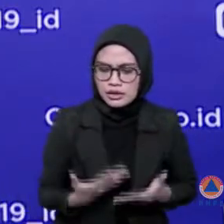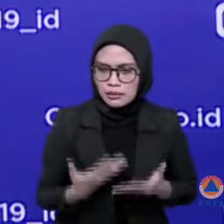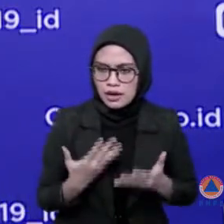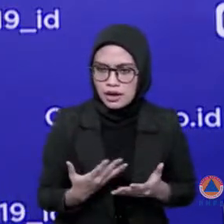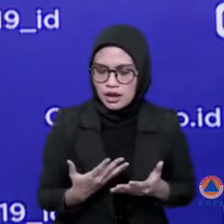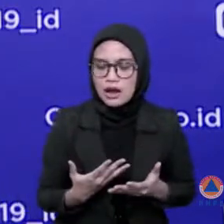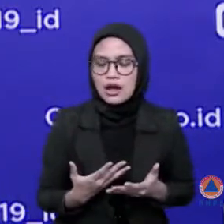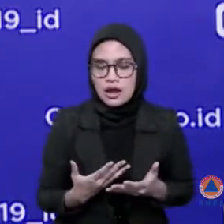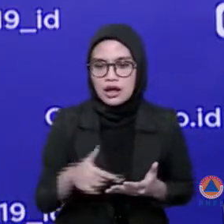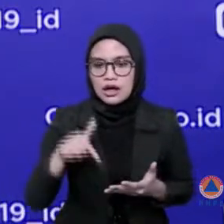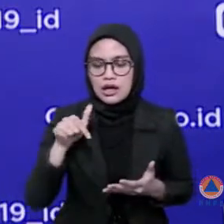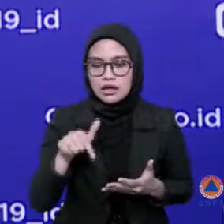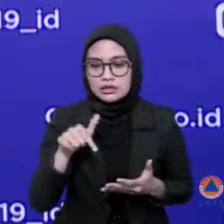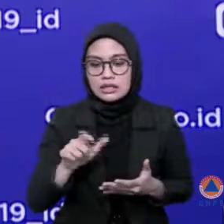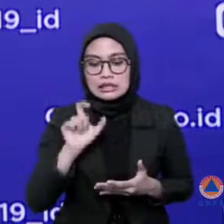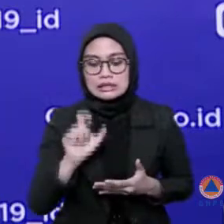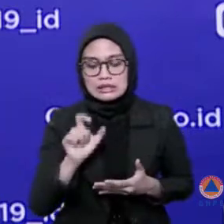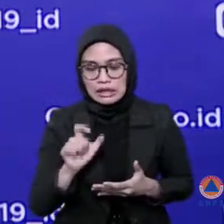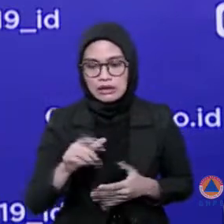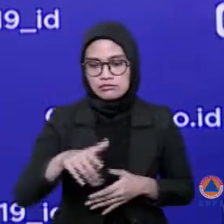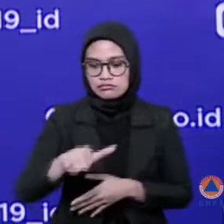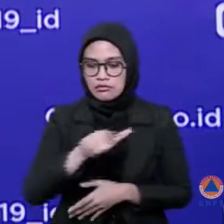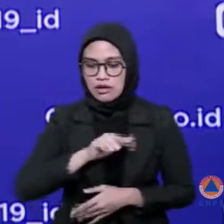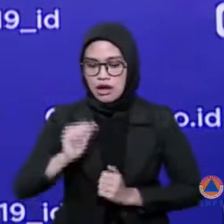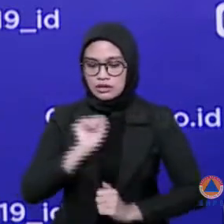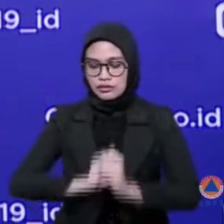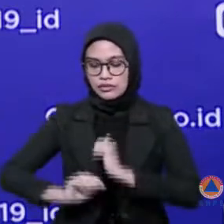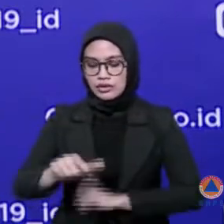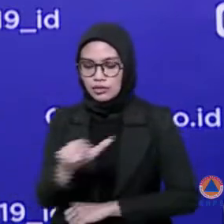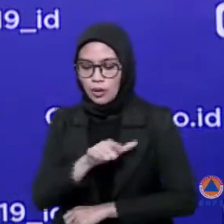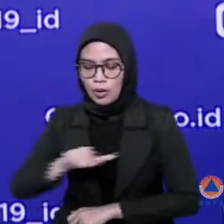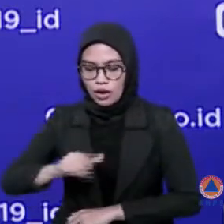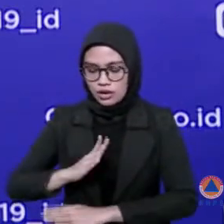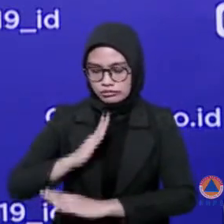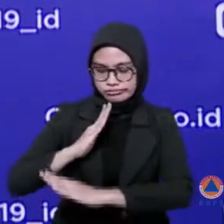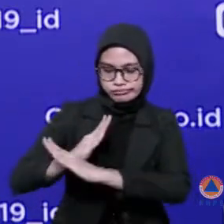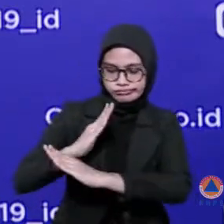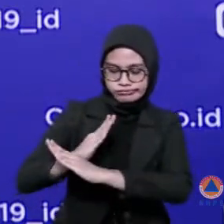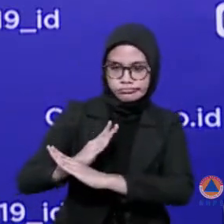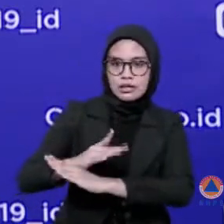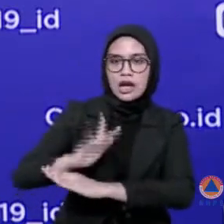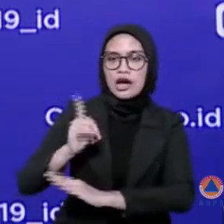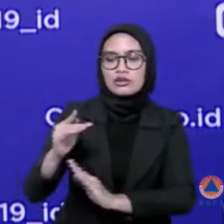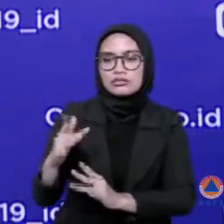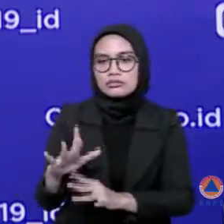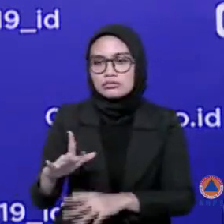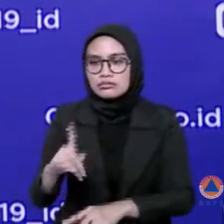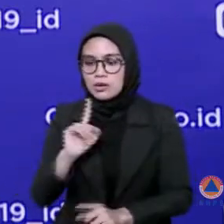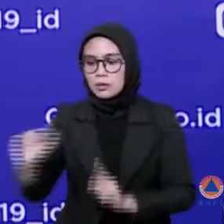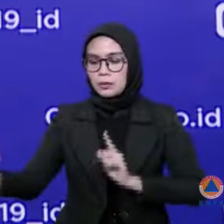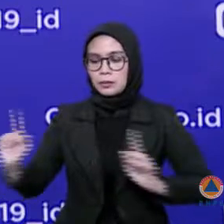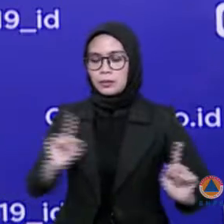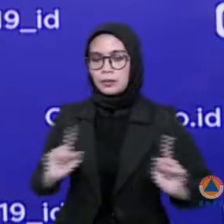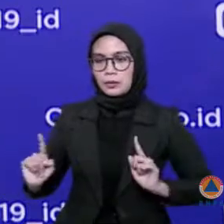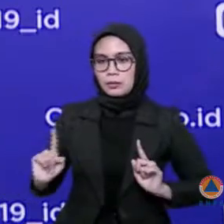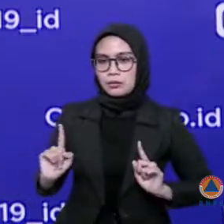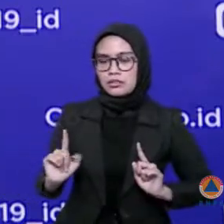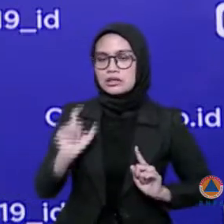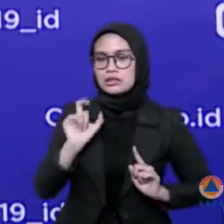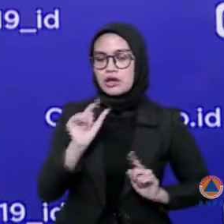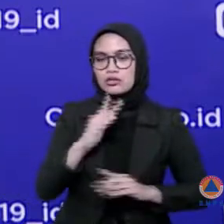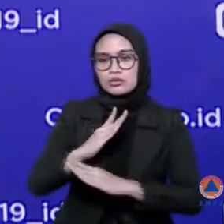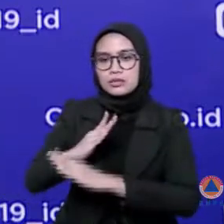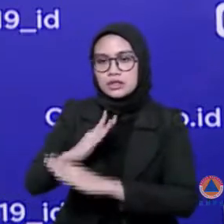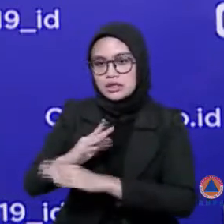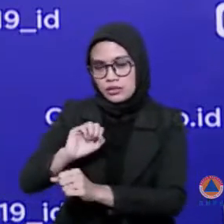of our COVID-19 mitigation strategy and our effort to prevent mutations due to the high